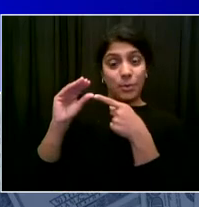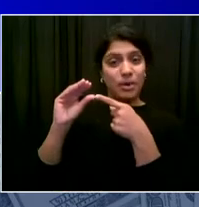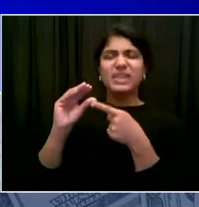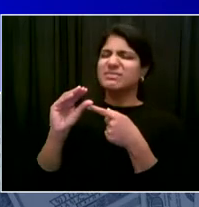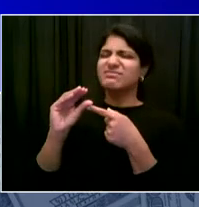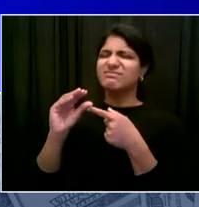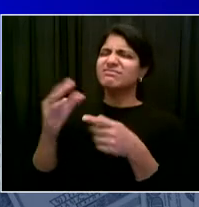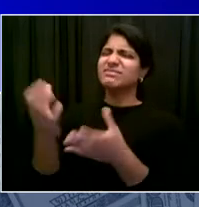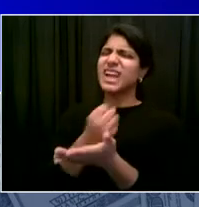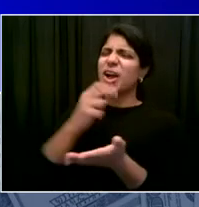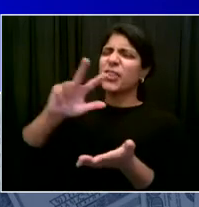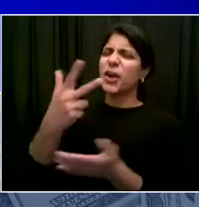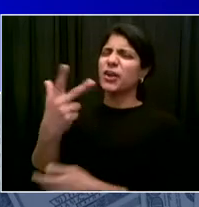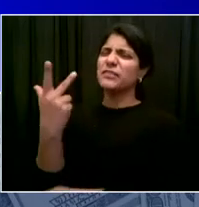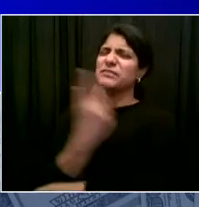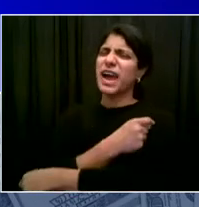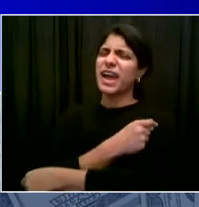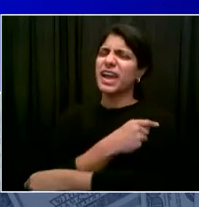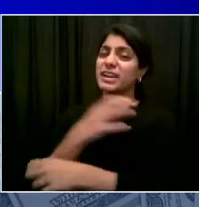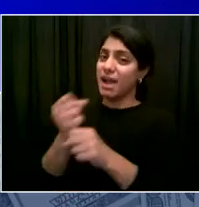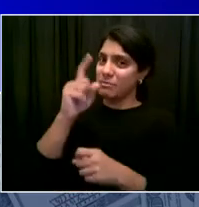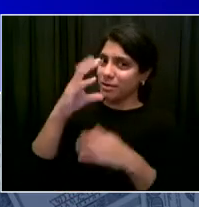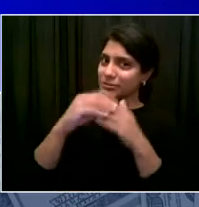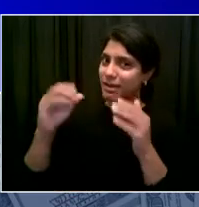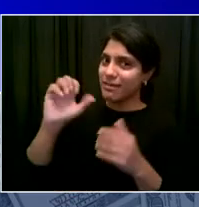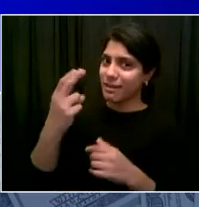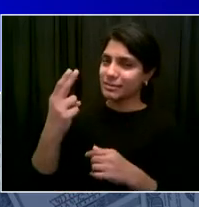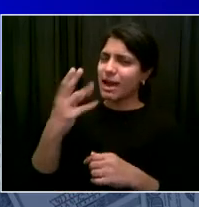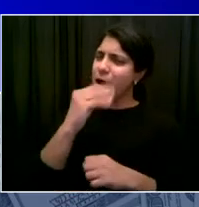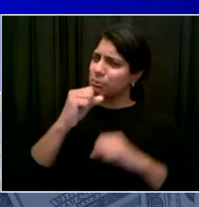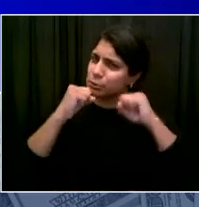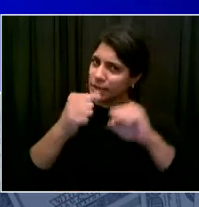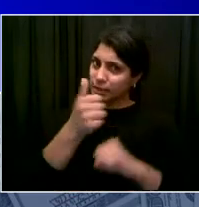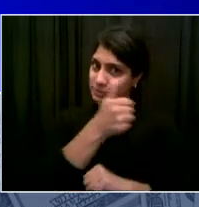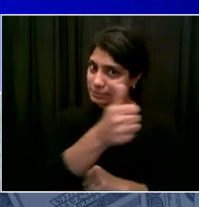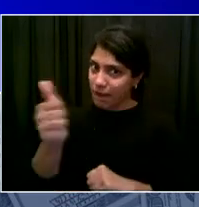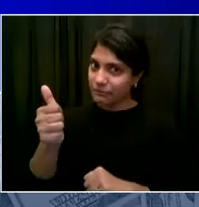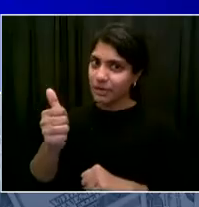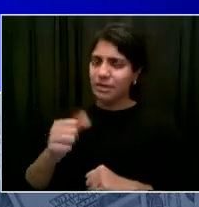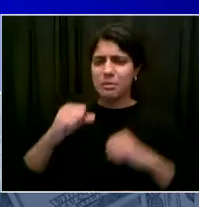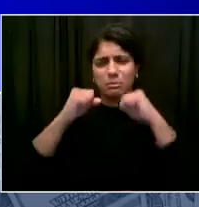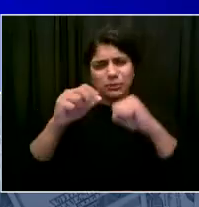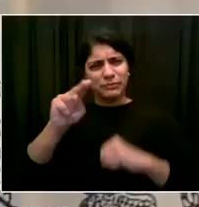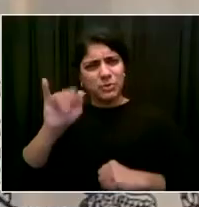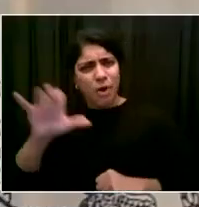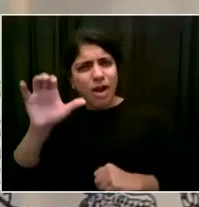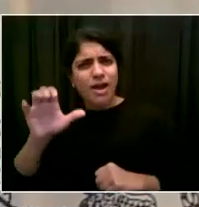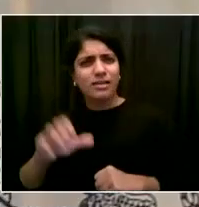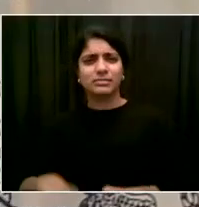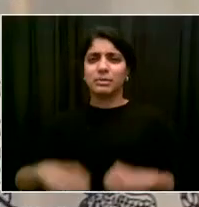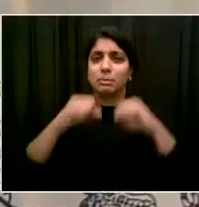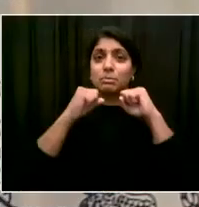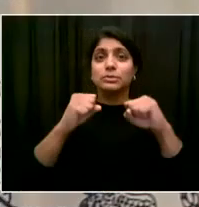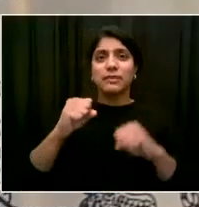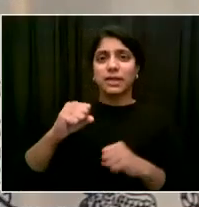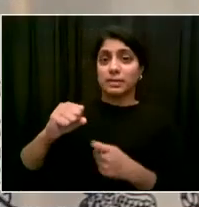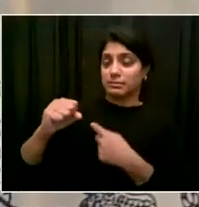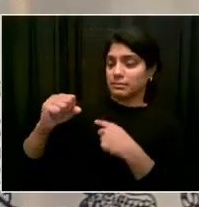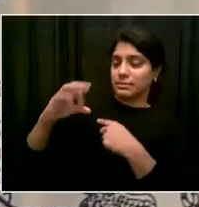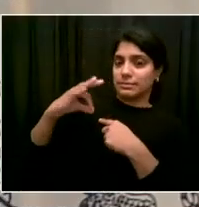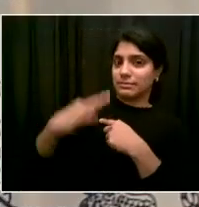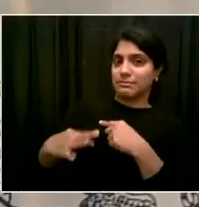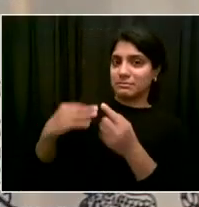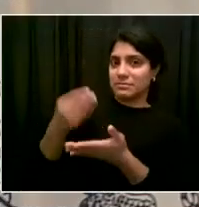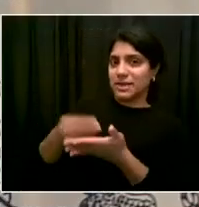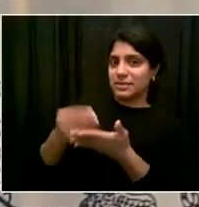family safer and help make this whole city safer. With more about why boosters matter and why they are so effective, I bring